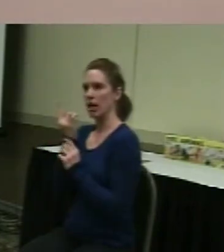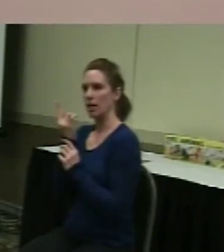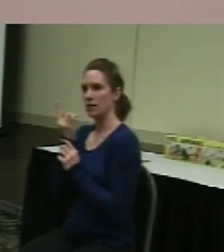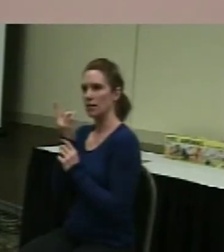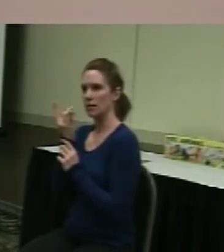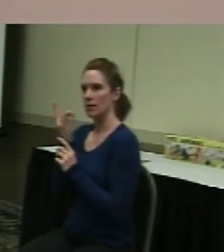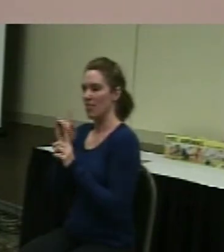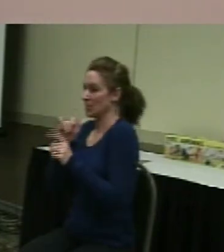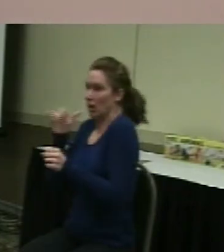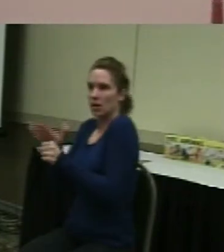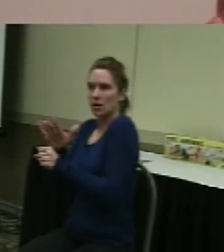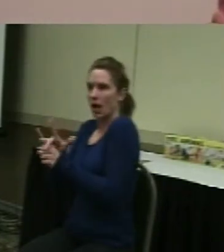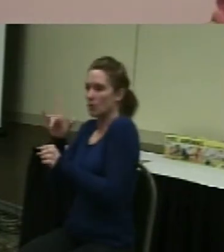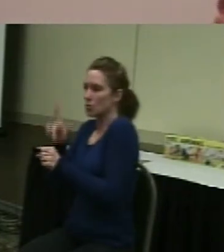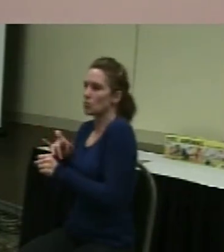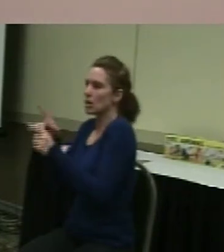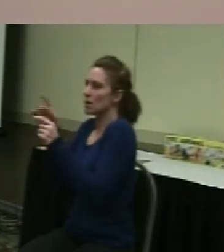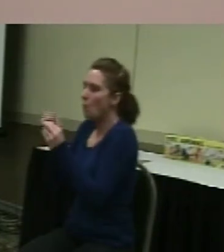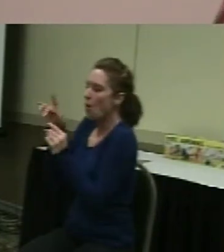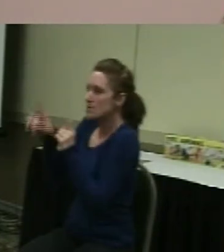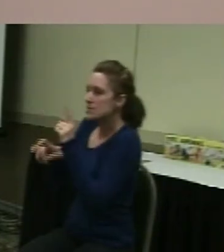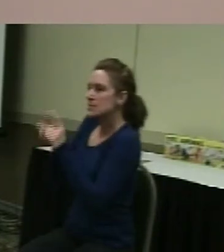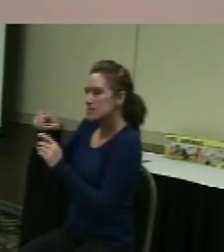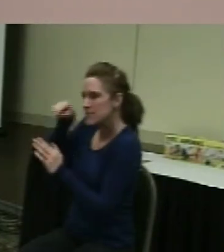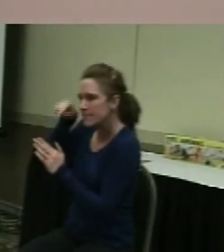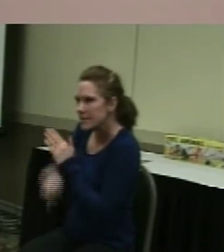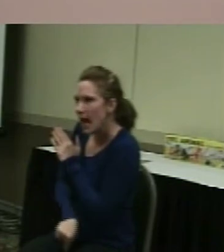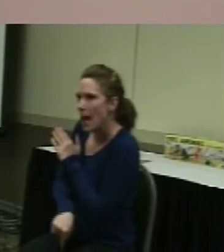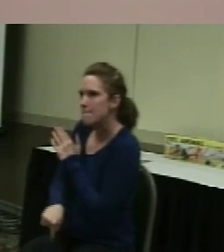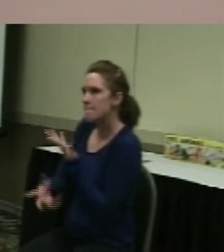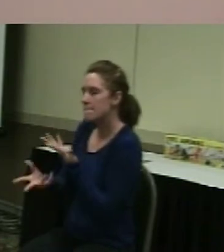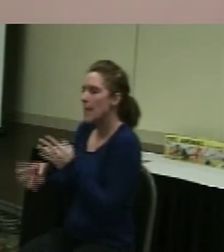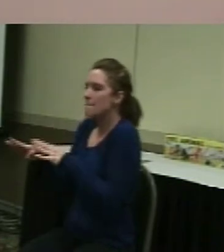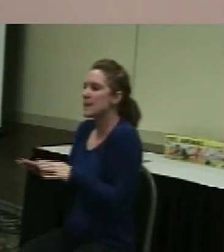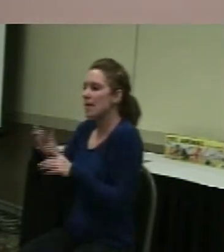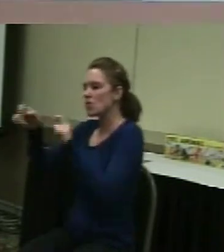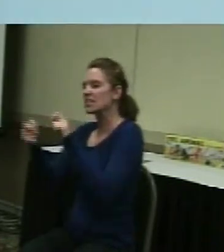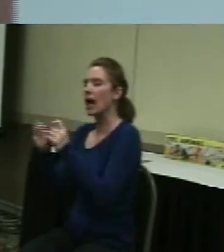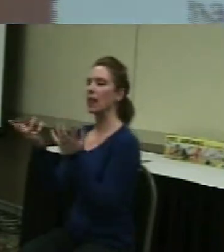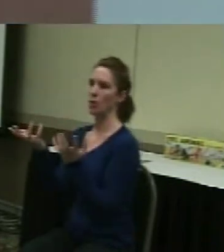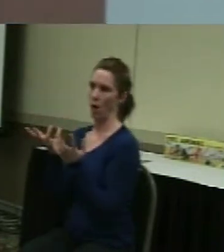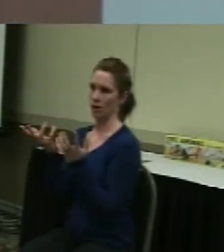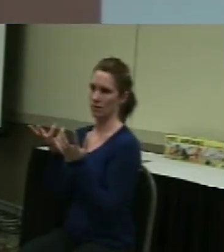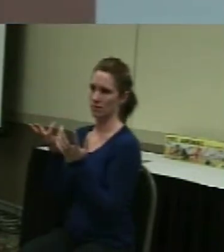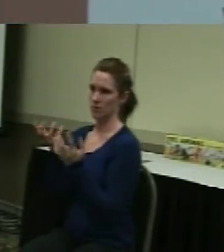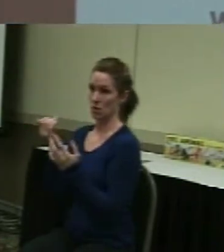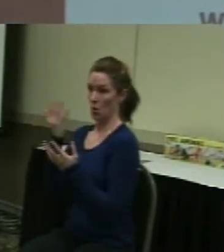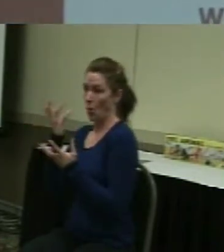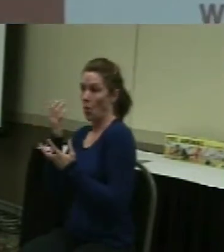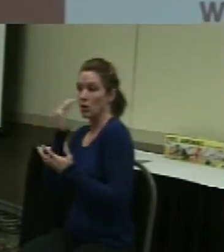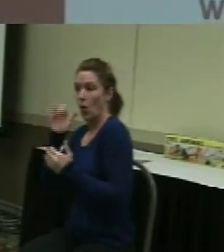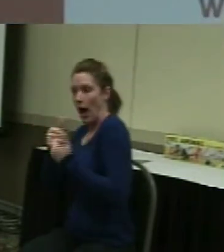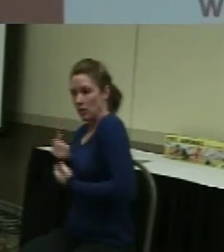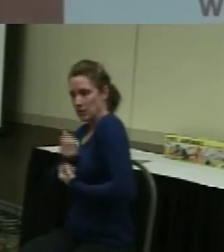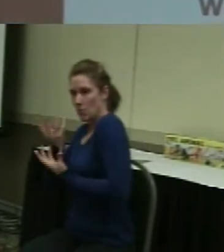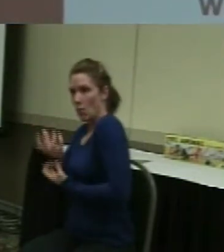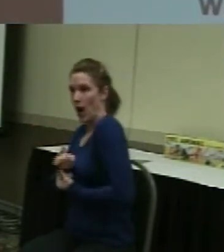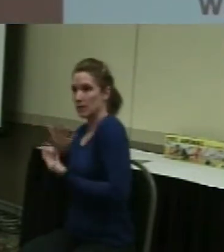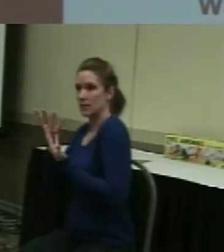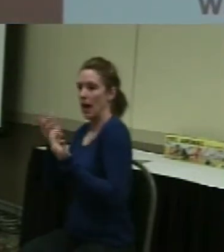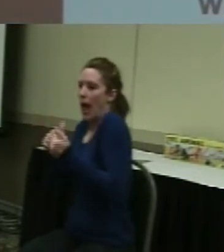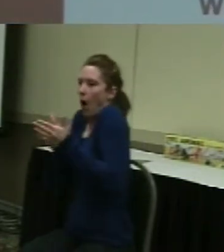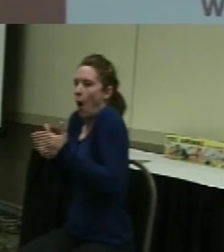That's not even enough. You want to know more. You want to know exactly what the behavior is. You want to know how that's expressed. You want to know